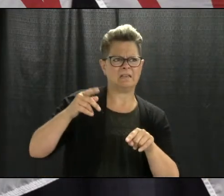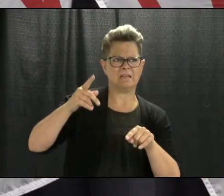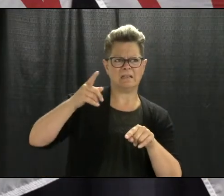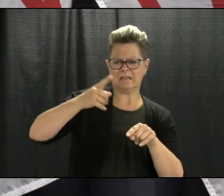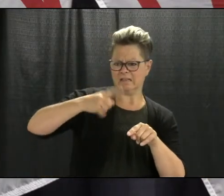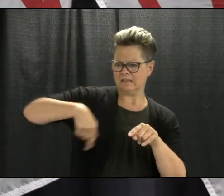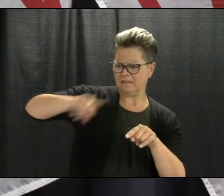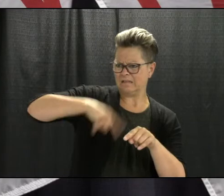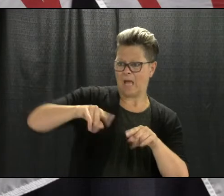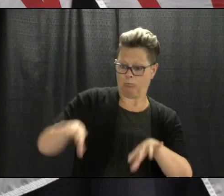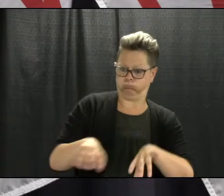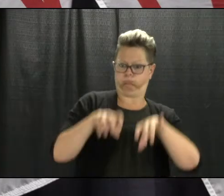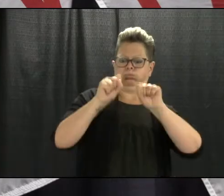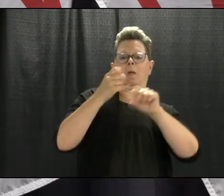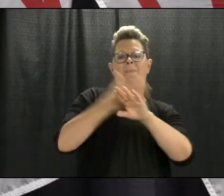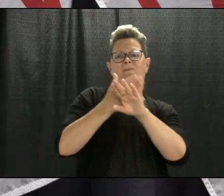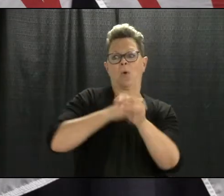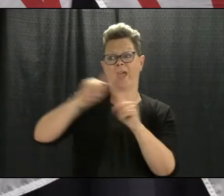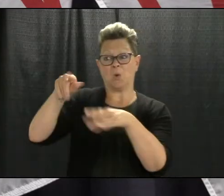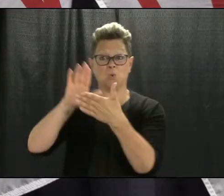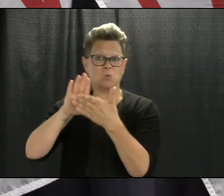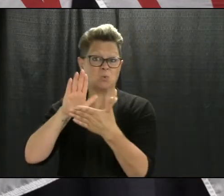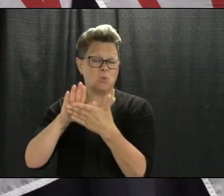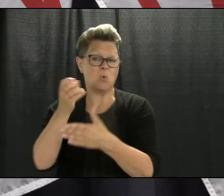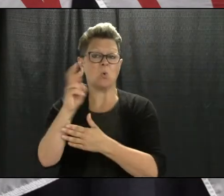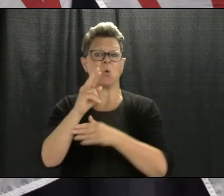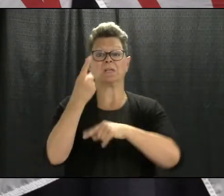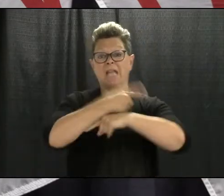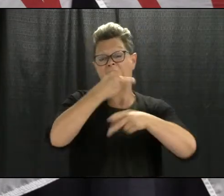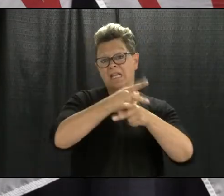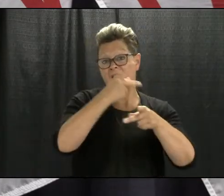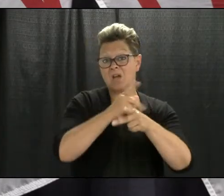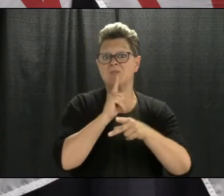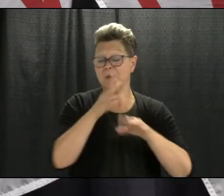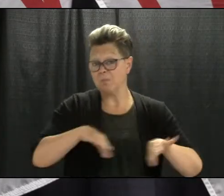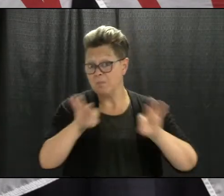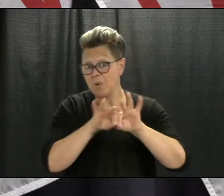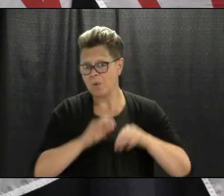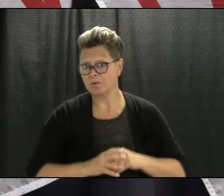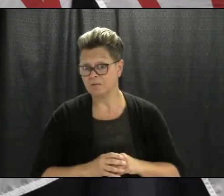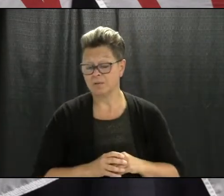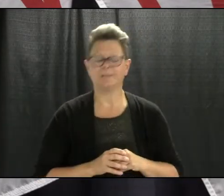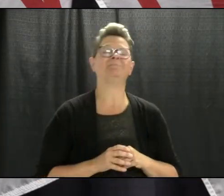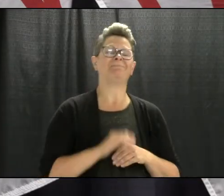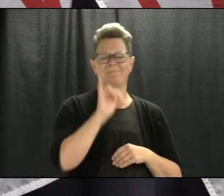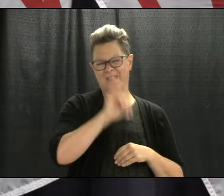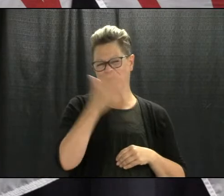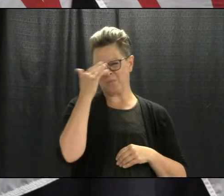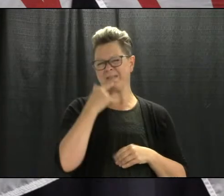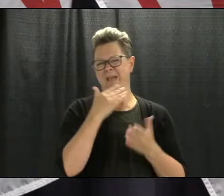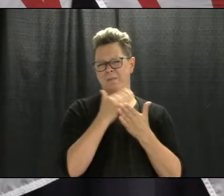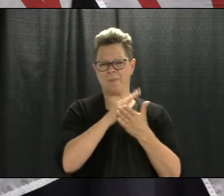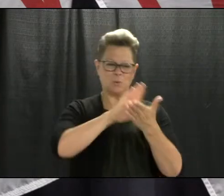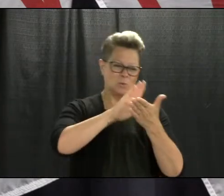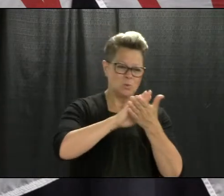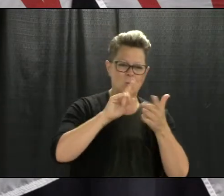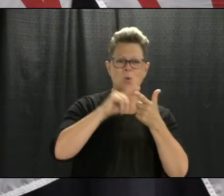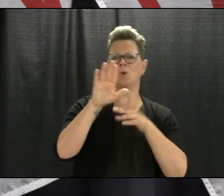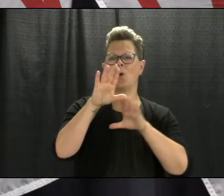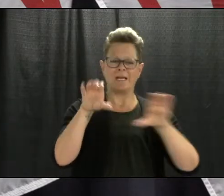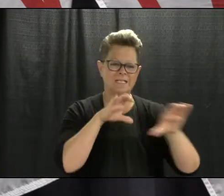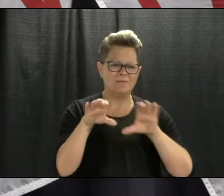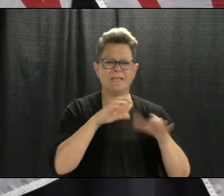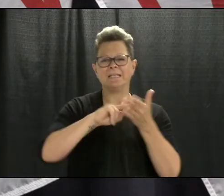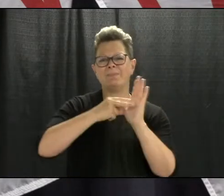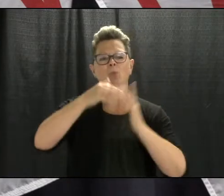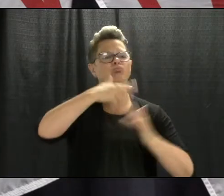fall when they say go to school or childcare? Yeah, and that's why I threw in there about school and your activities and,